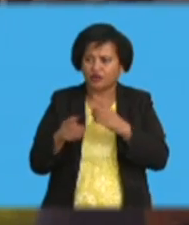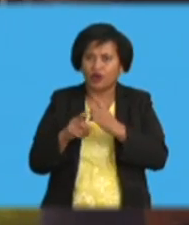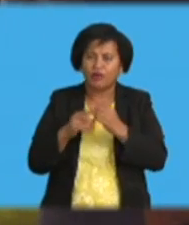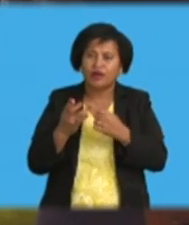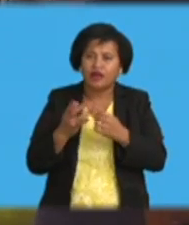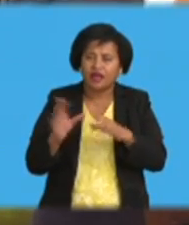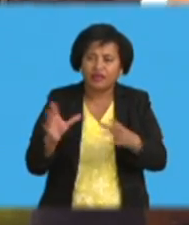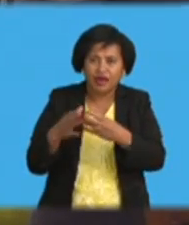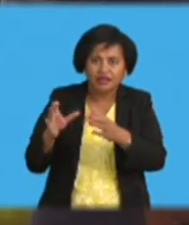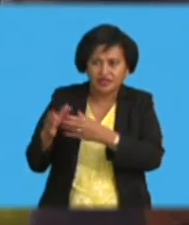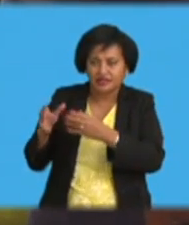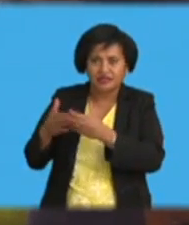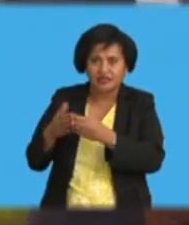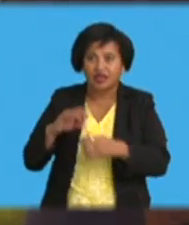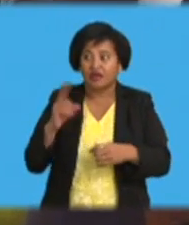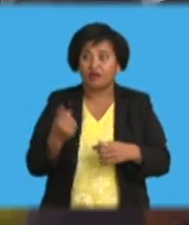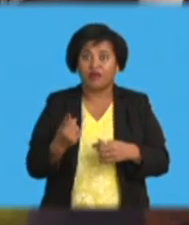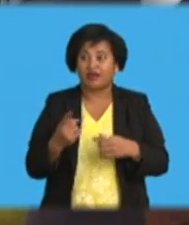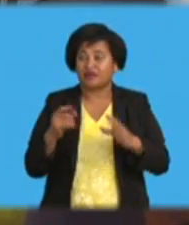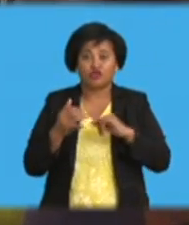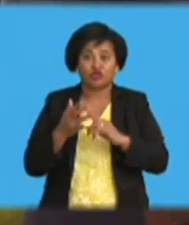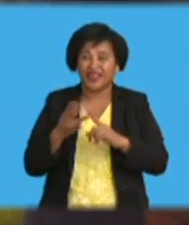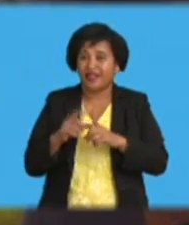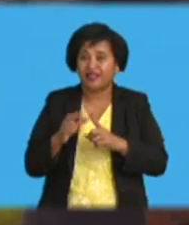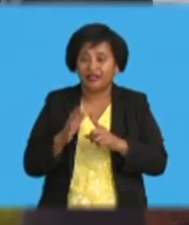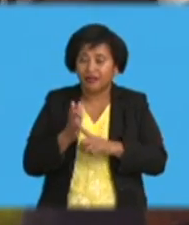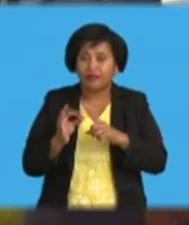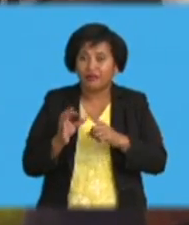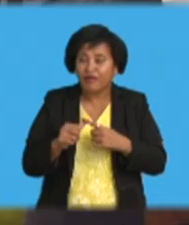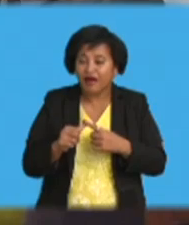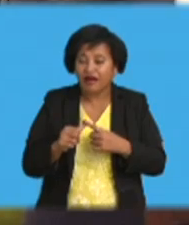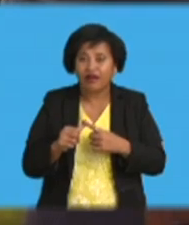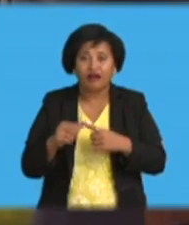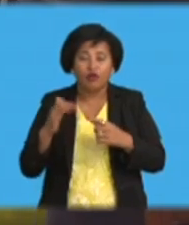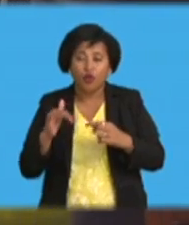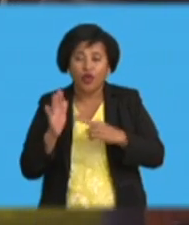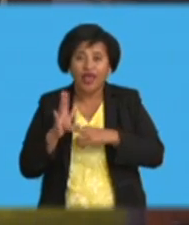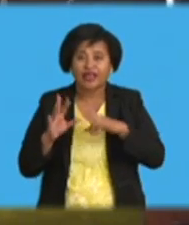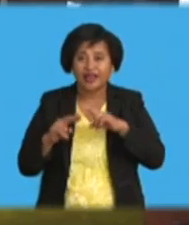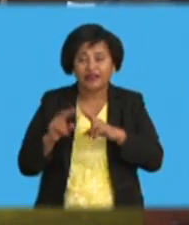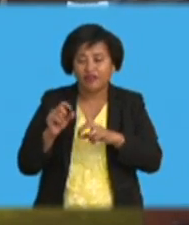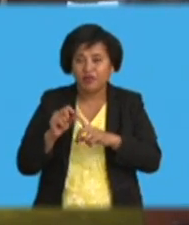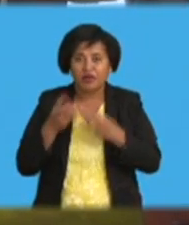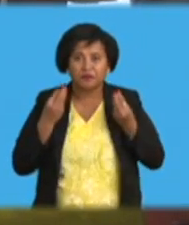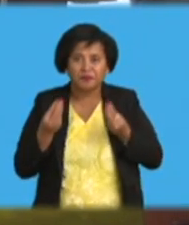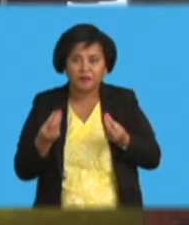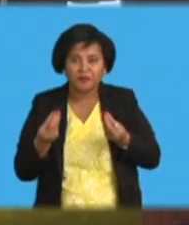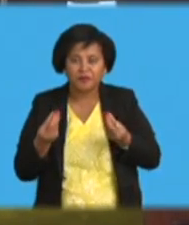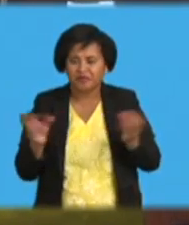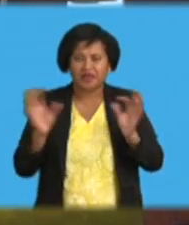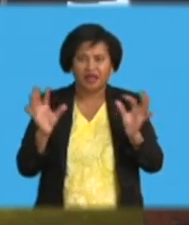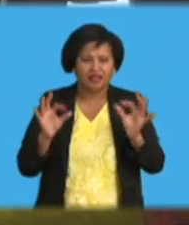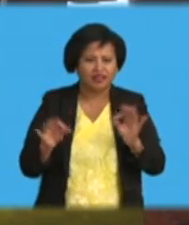no condemnation from SODELPA and NFP. Not one word of protest, not an ounce of effort given to stop this abuse from happening.